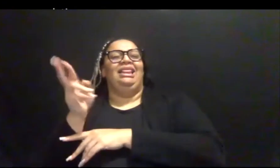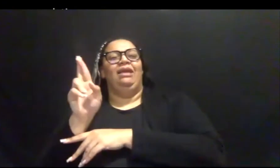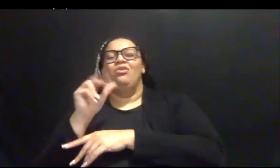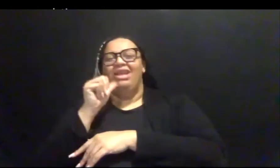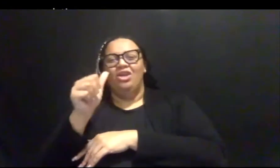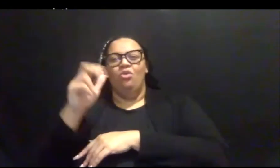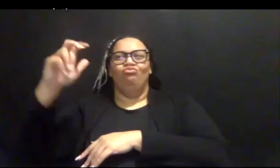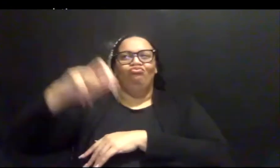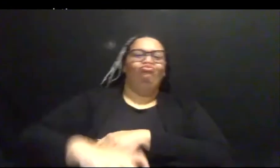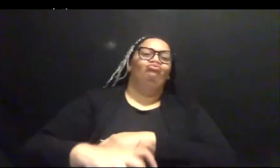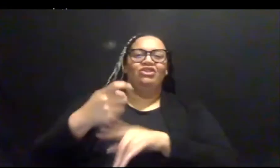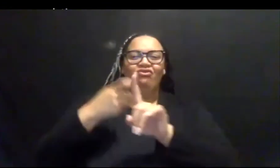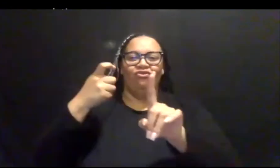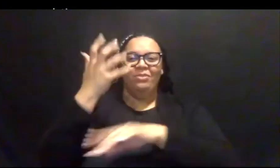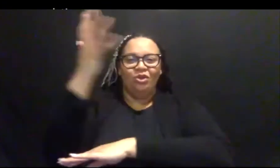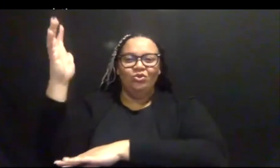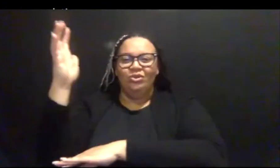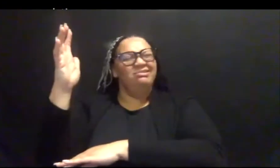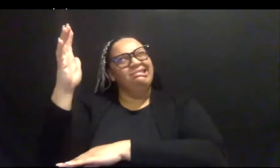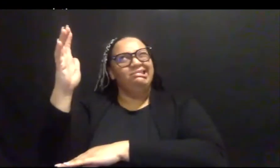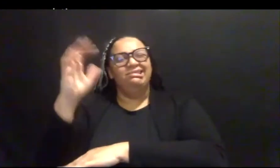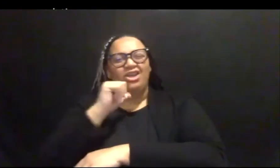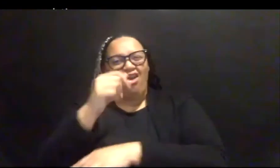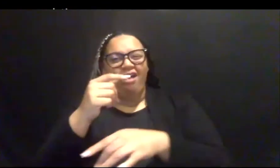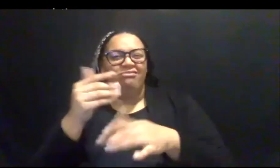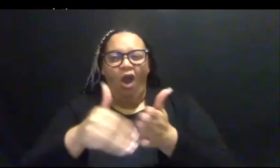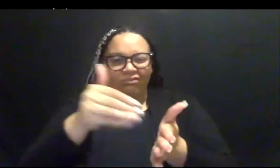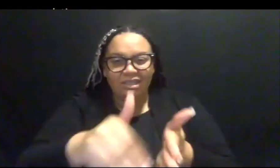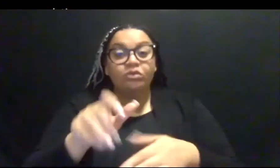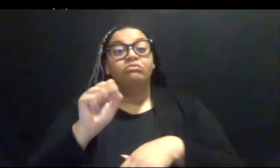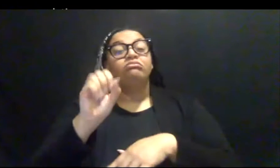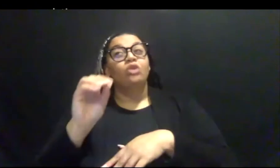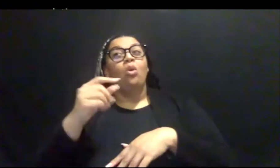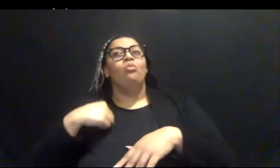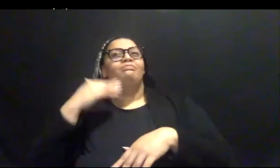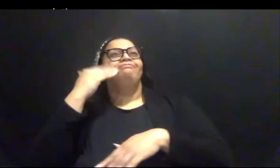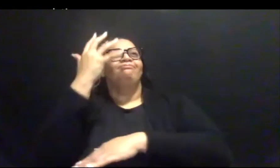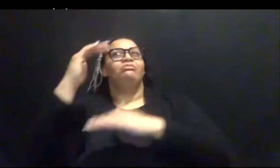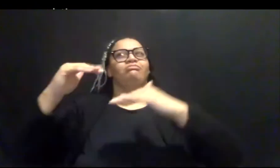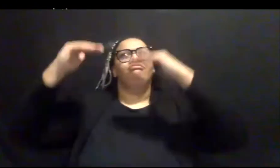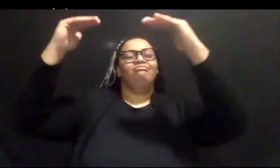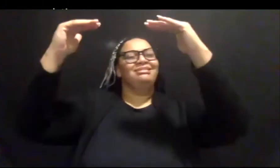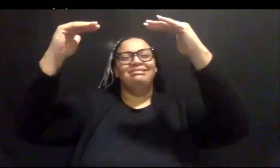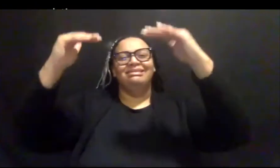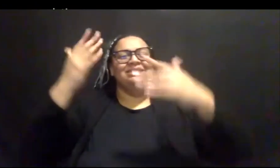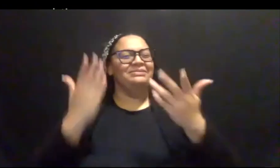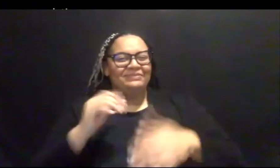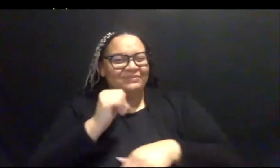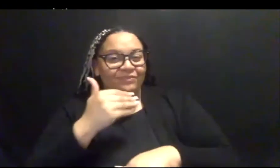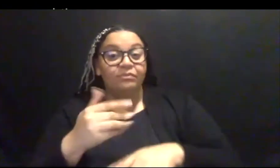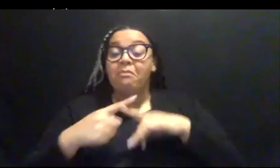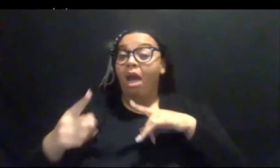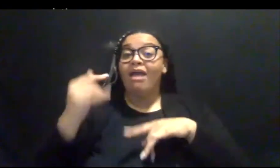So I think open areas of habitat would have high resistance. I'll give that a 10. And I know they like fruiting trees. So any place there's